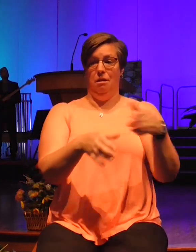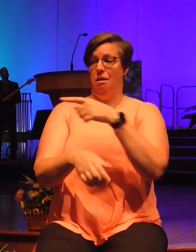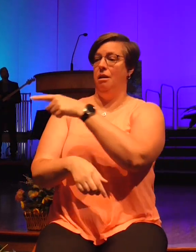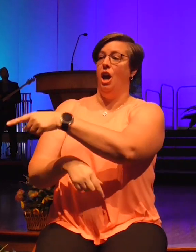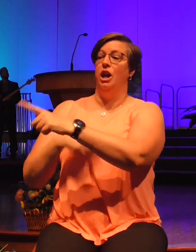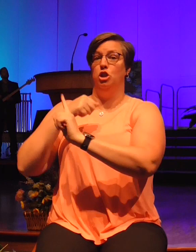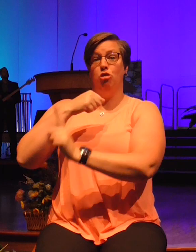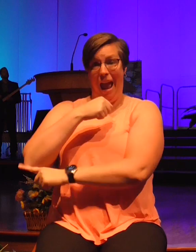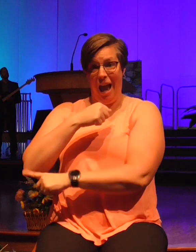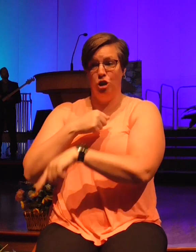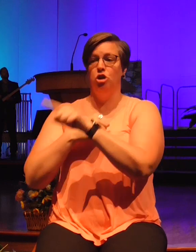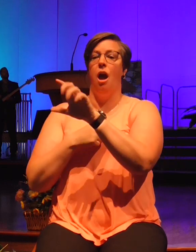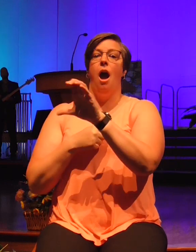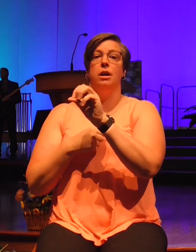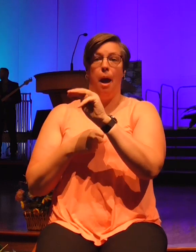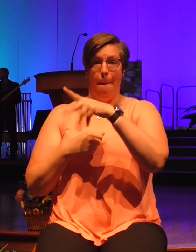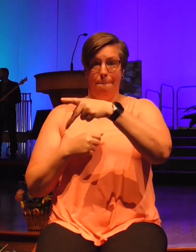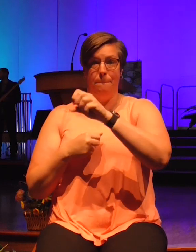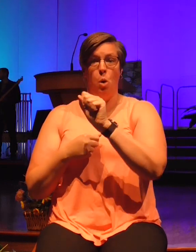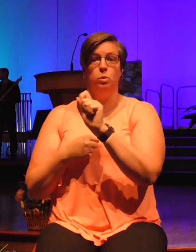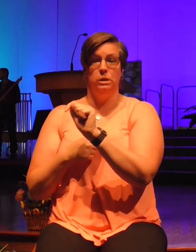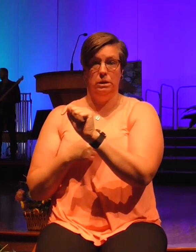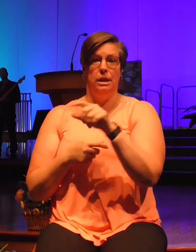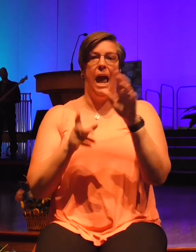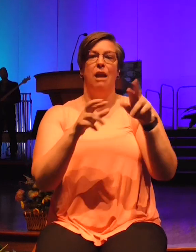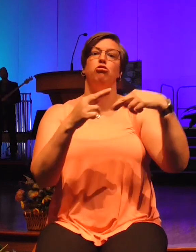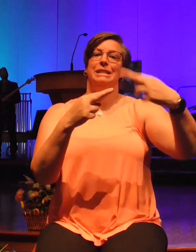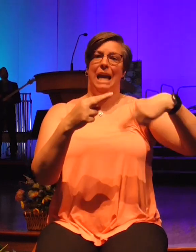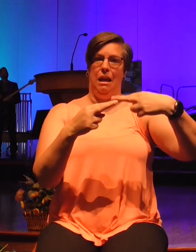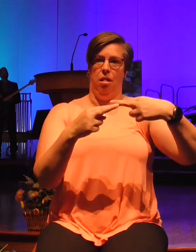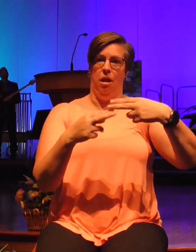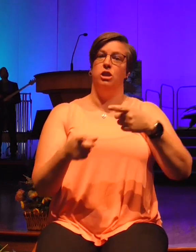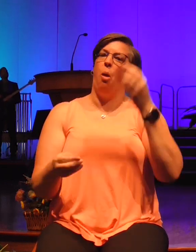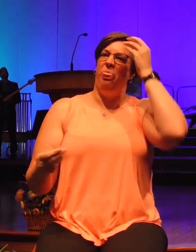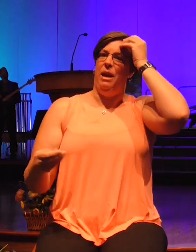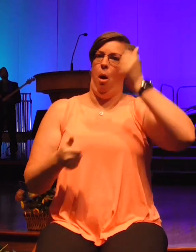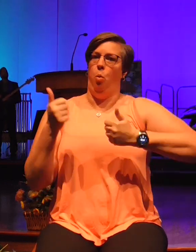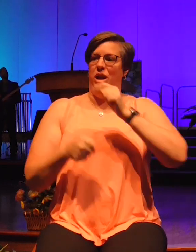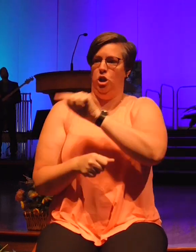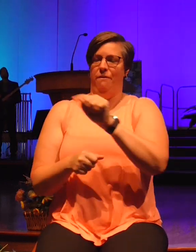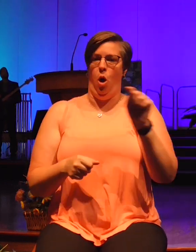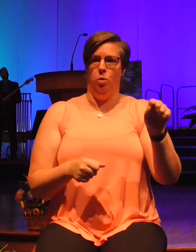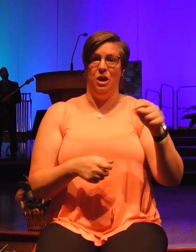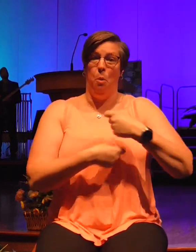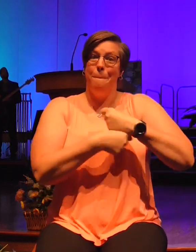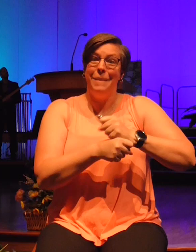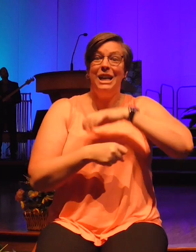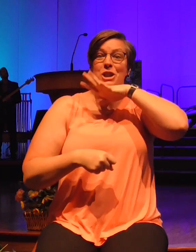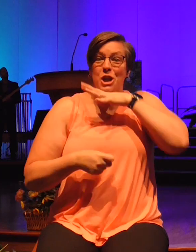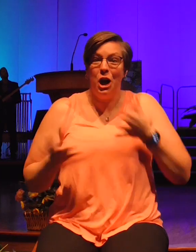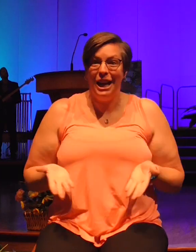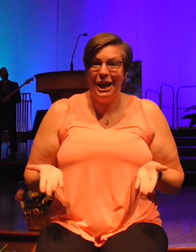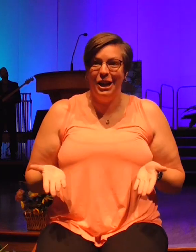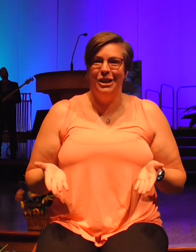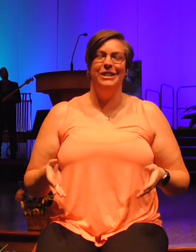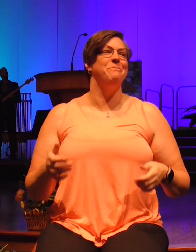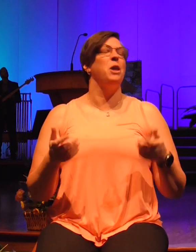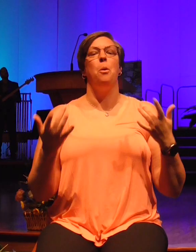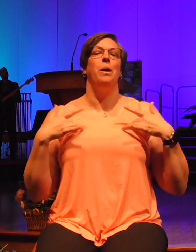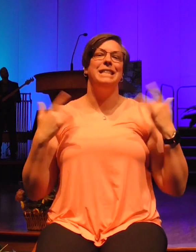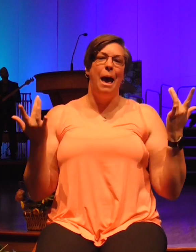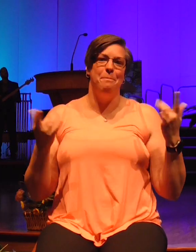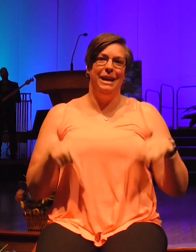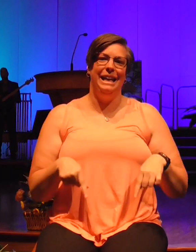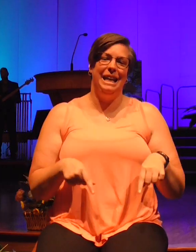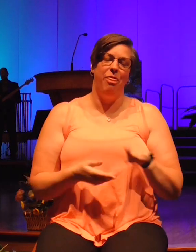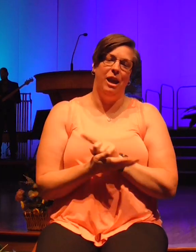about which container you're going to put it in, and we're making dirt right here on site. Here's what's coming up. Our Healing